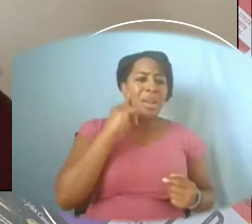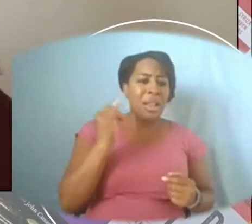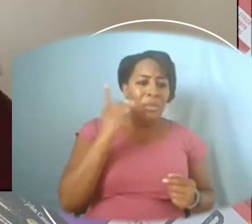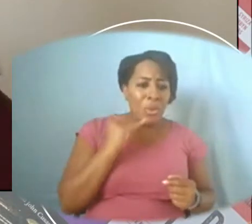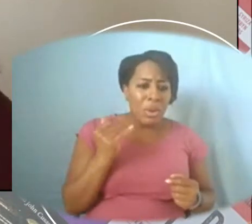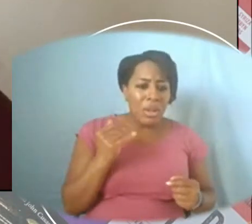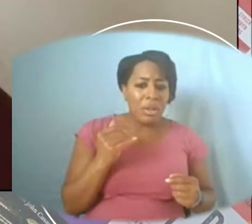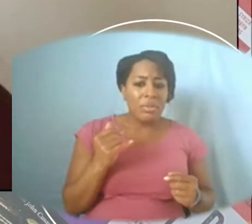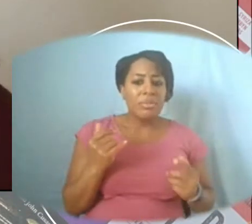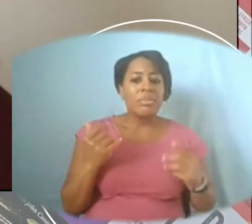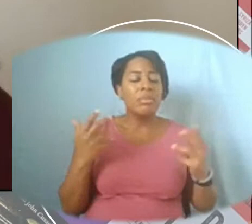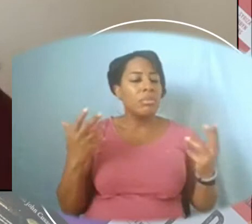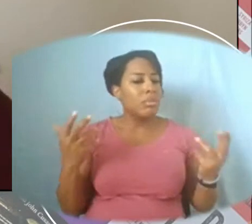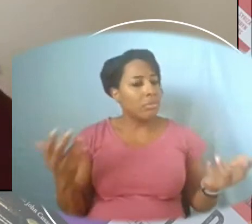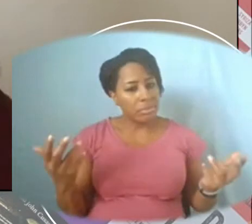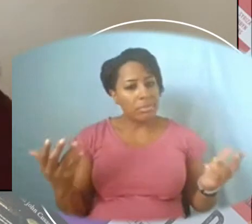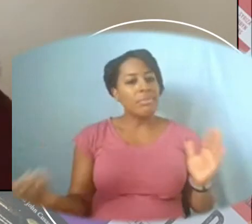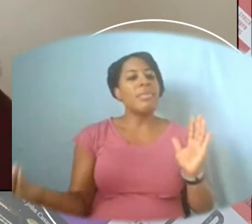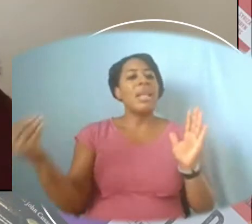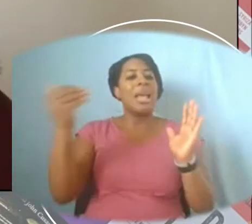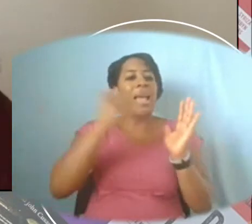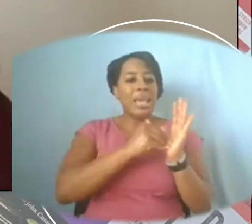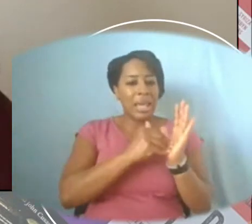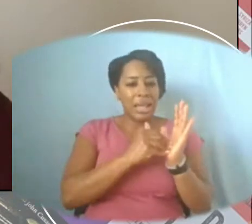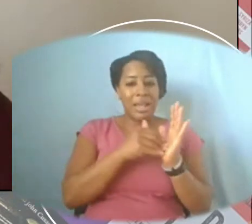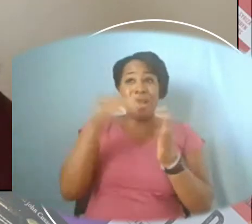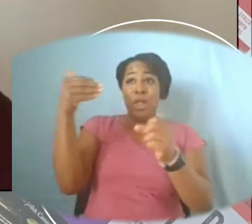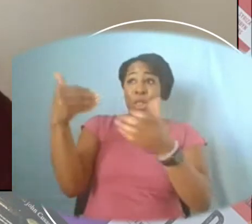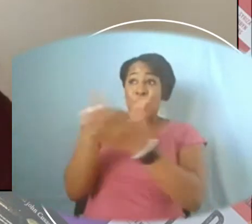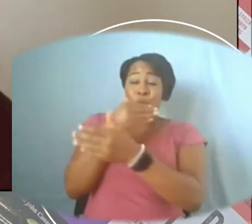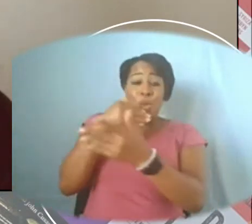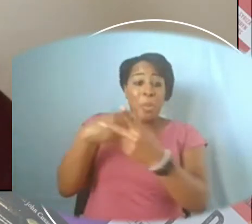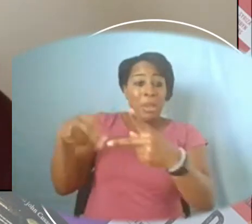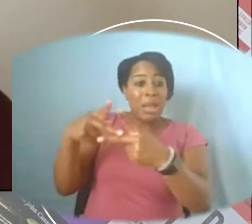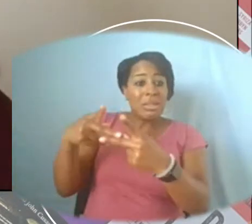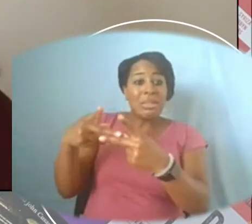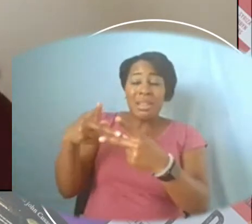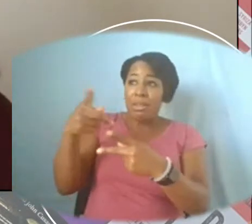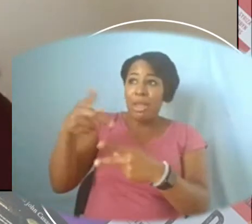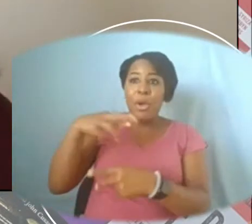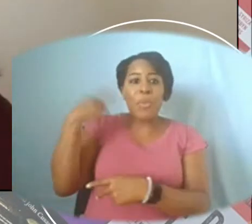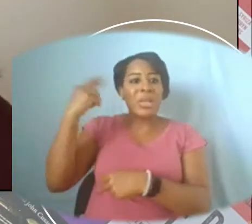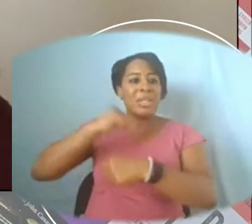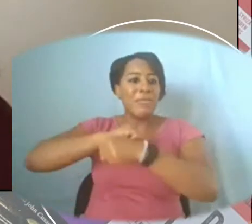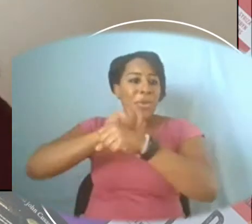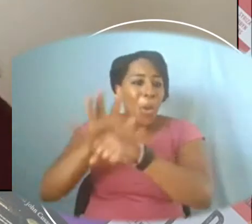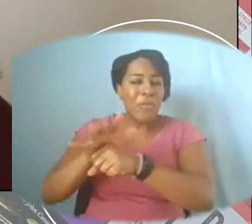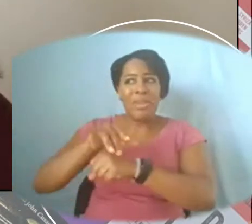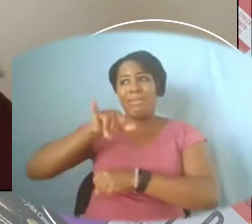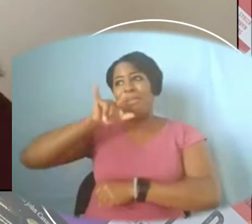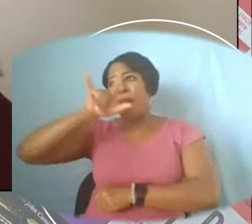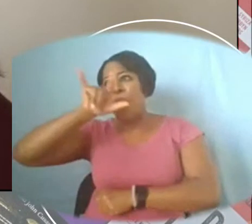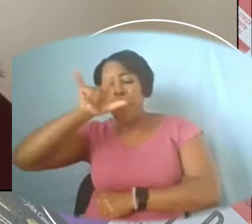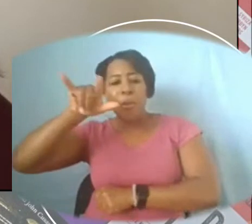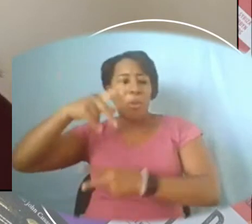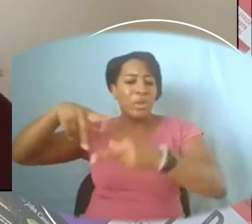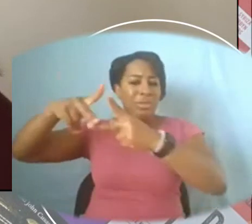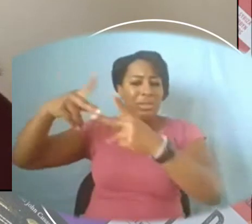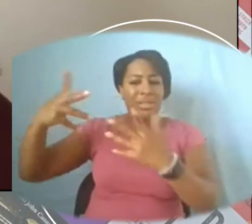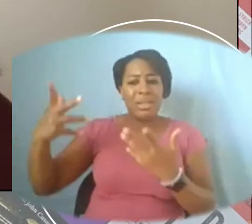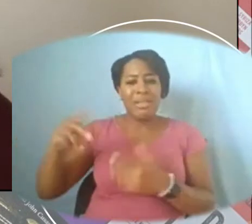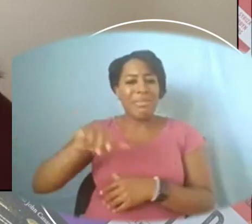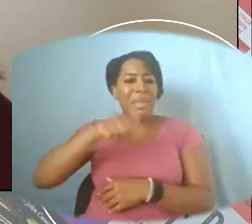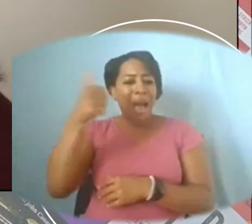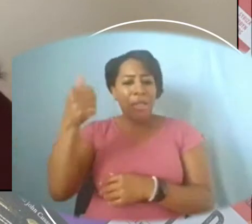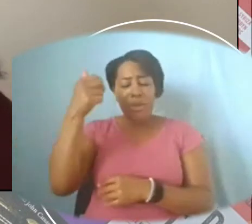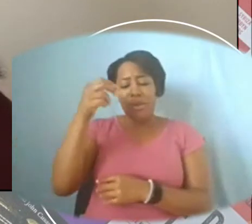once again, they're at risk of COVID in the new place and, airports and all the other factors that happen. So now